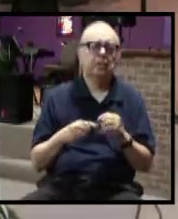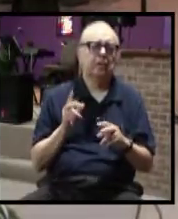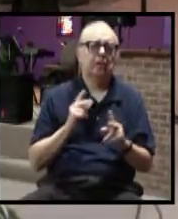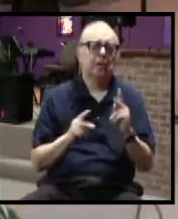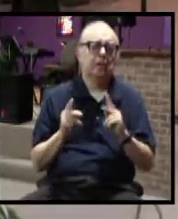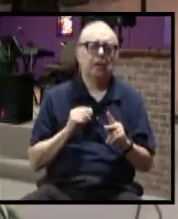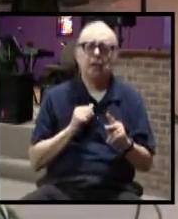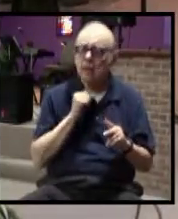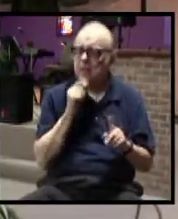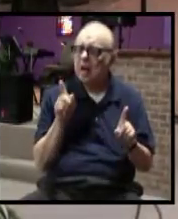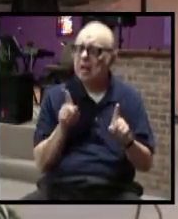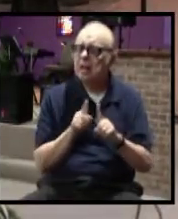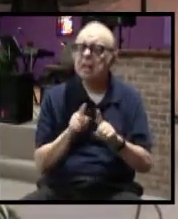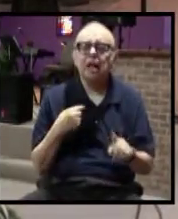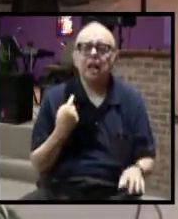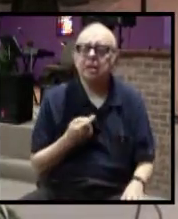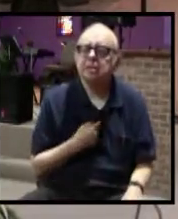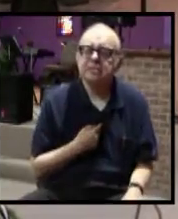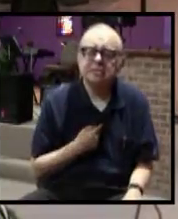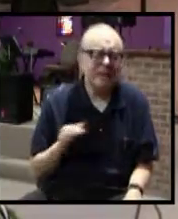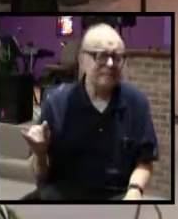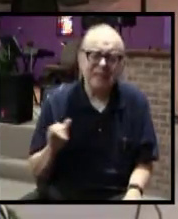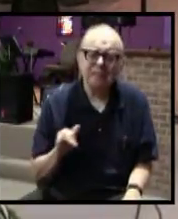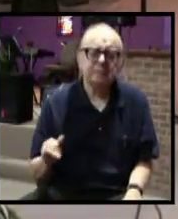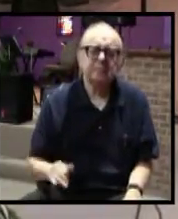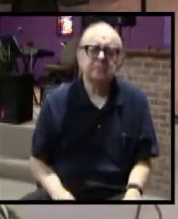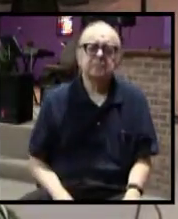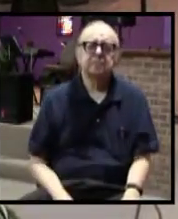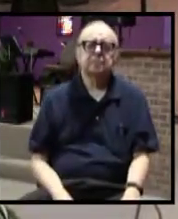But what about those people who aren't like us?